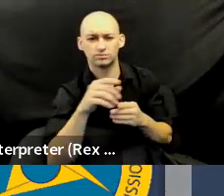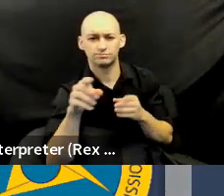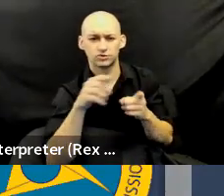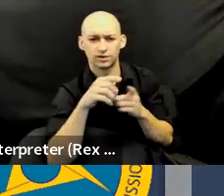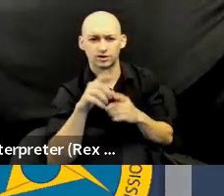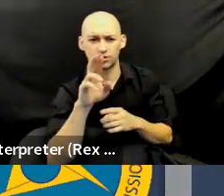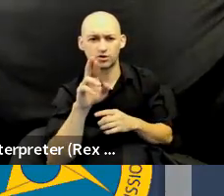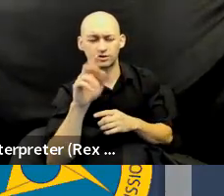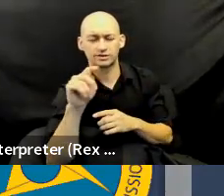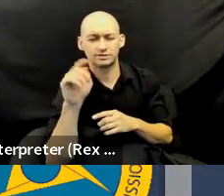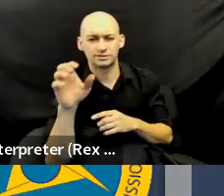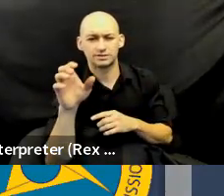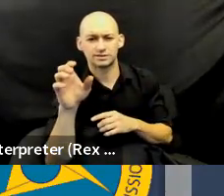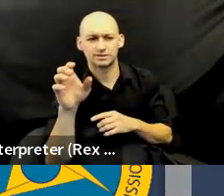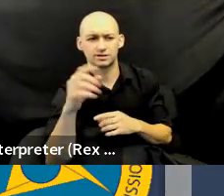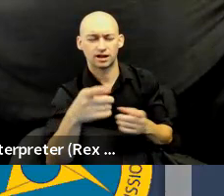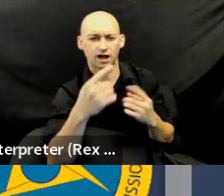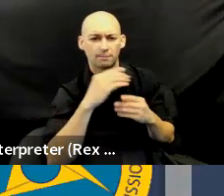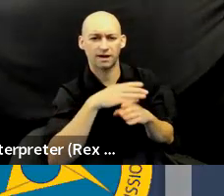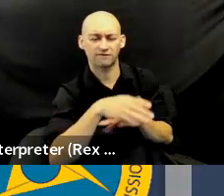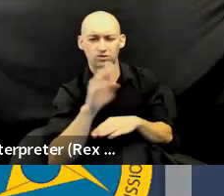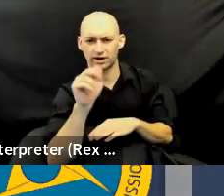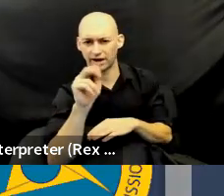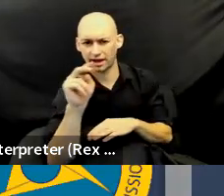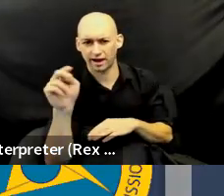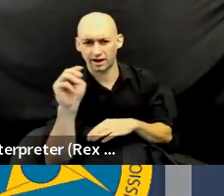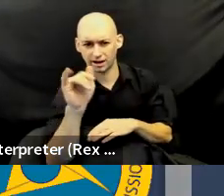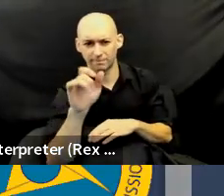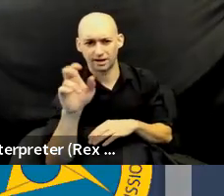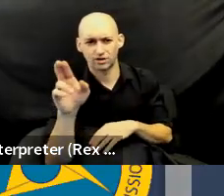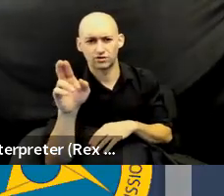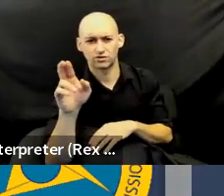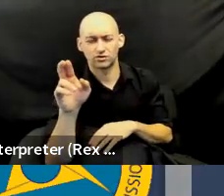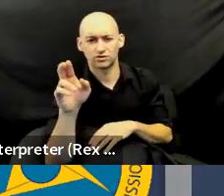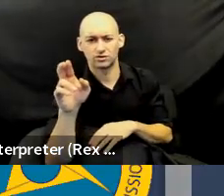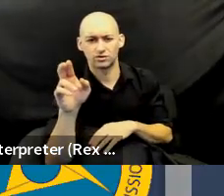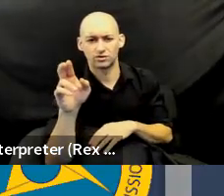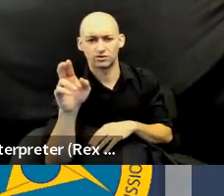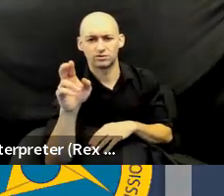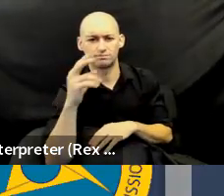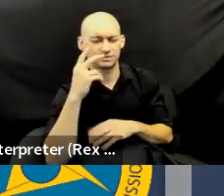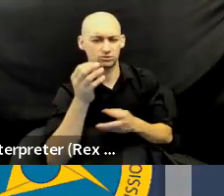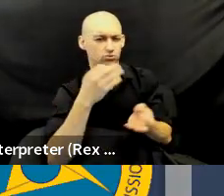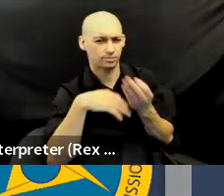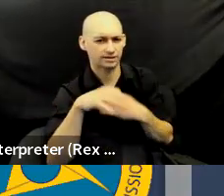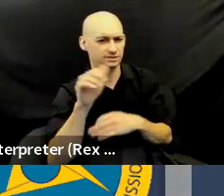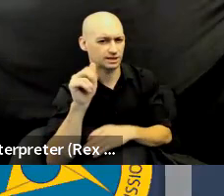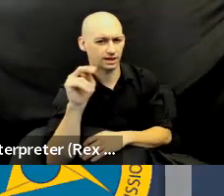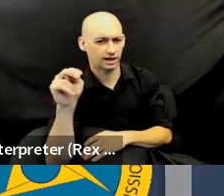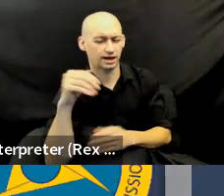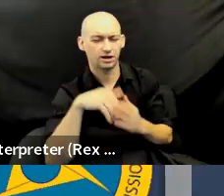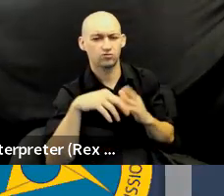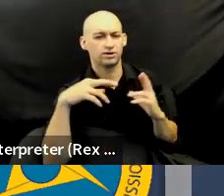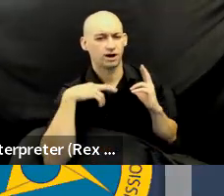RCTC to come after Ann Mayer. I thought I saw Aaron earlier, but he's going to be replacing Ann in her retirement. Just